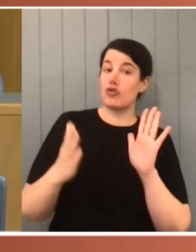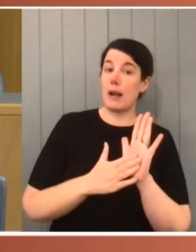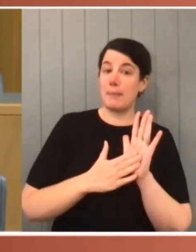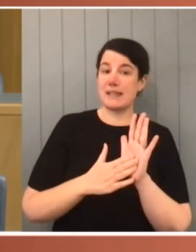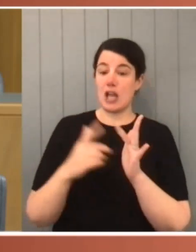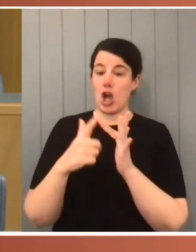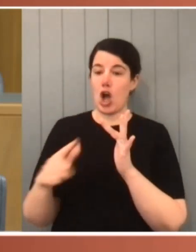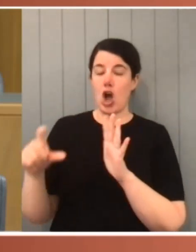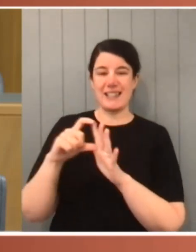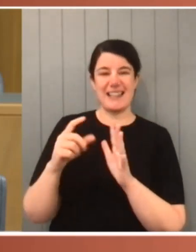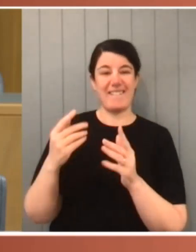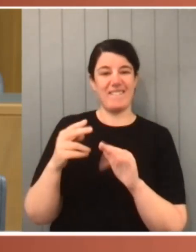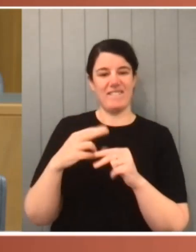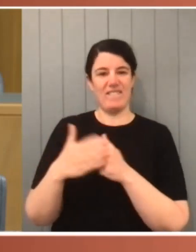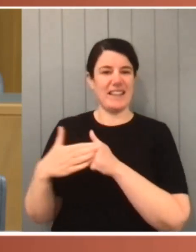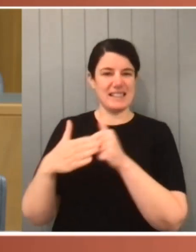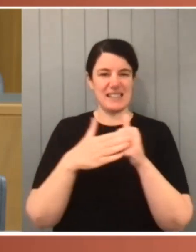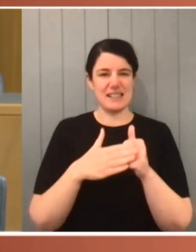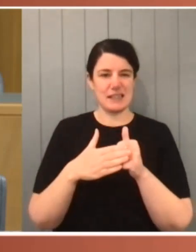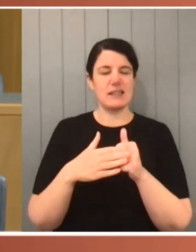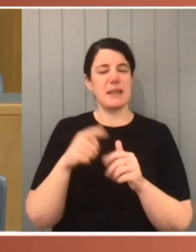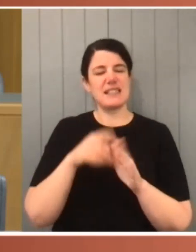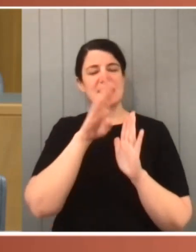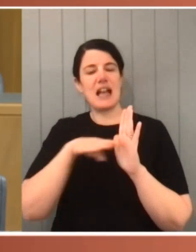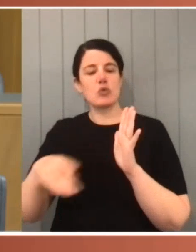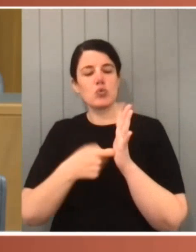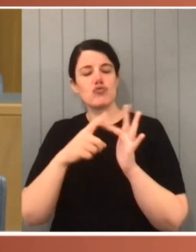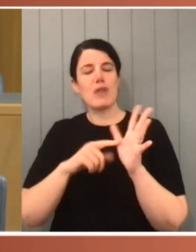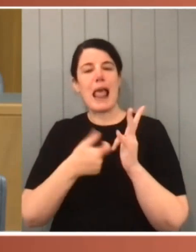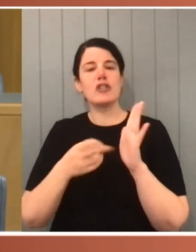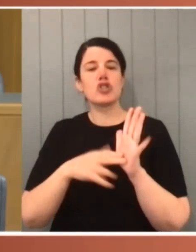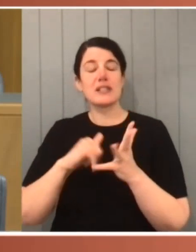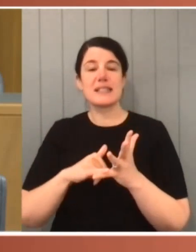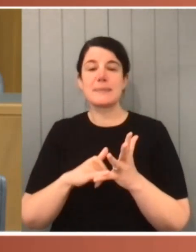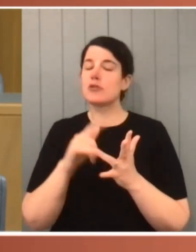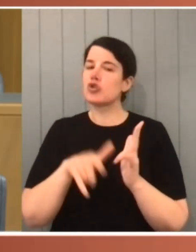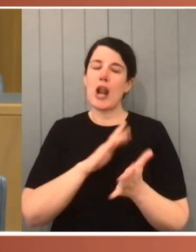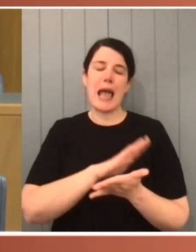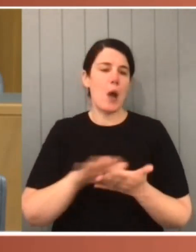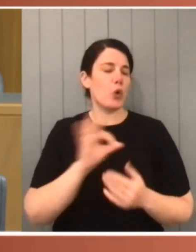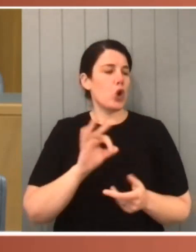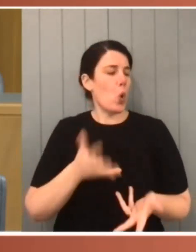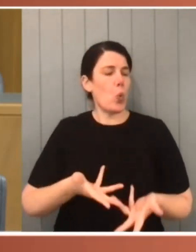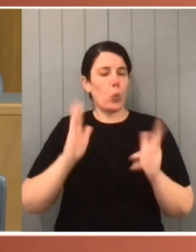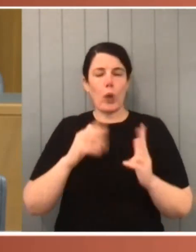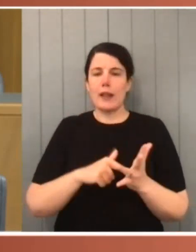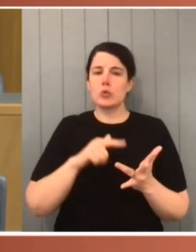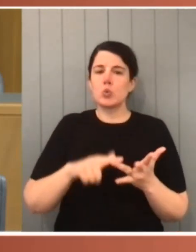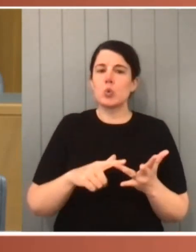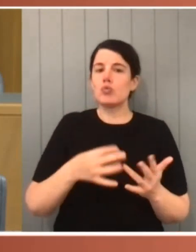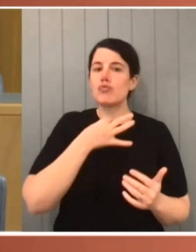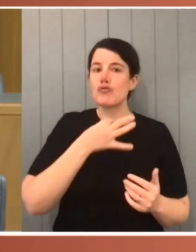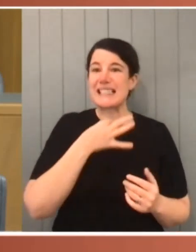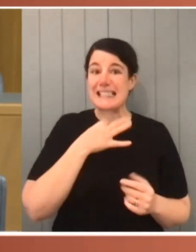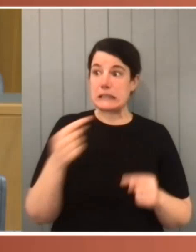fixes, industrial relations deregulation, Howard was unwilling to risk coalition discord or open